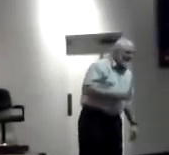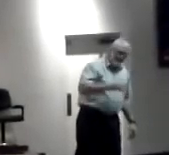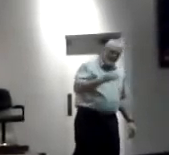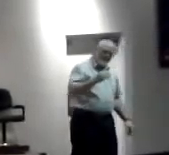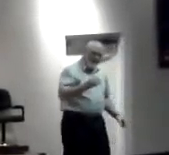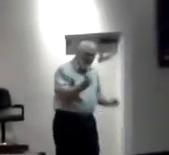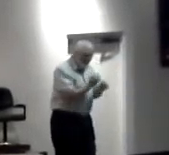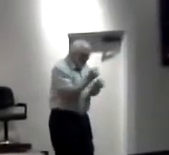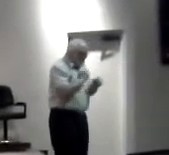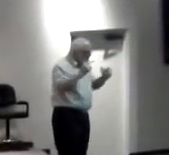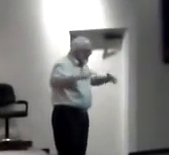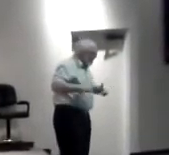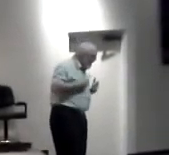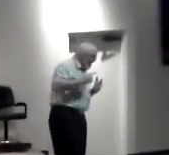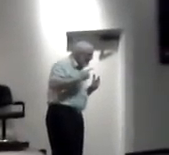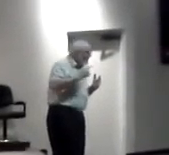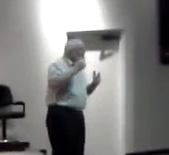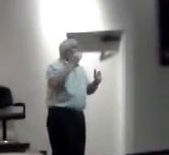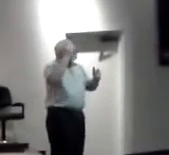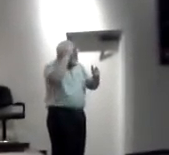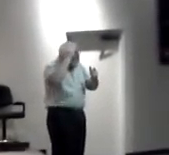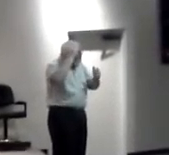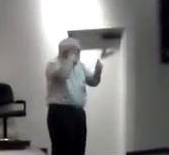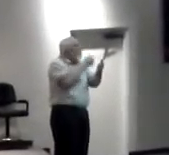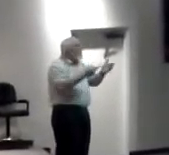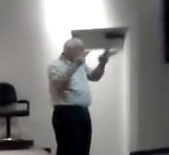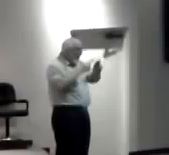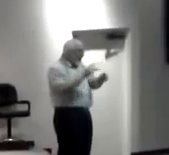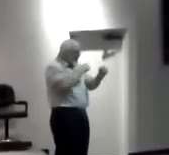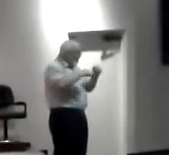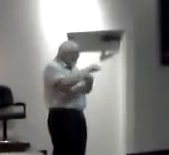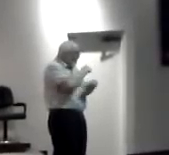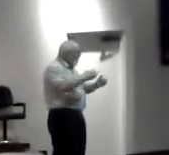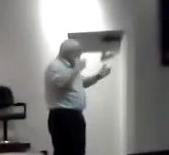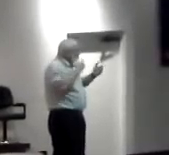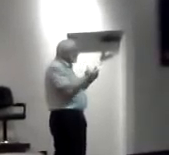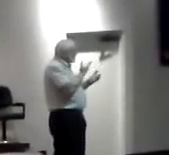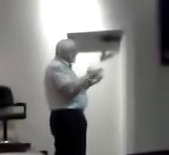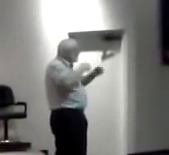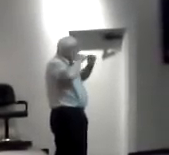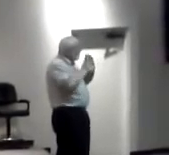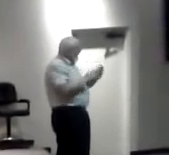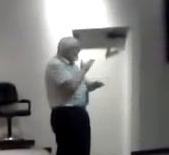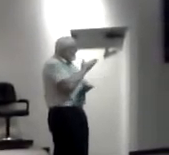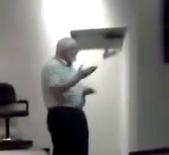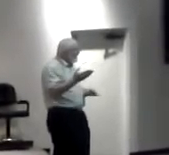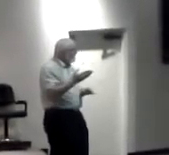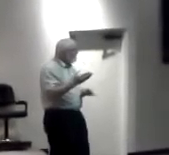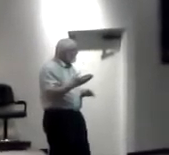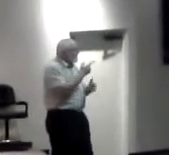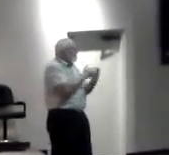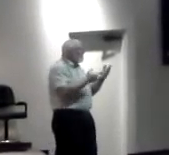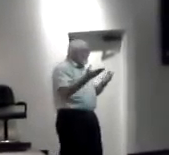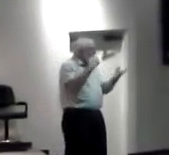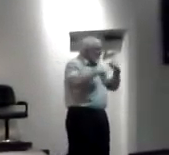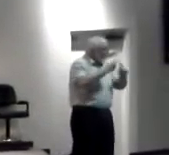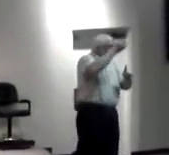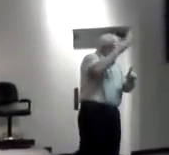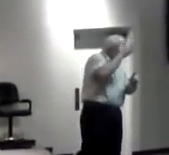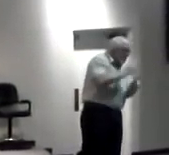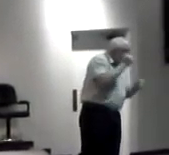my life alert to the things that are going on around me, the good things, the blessings. Now, those things come from God.